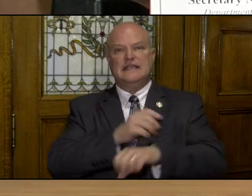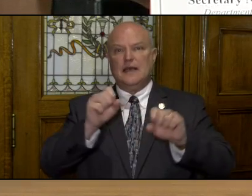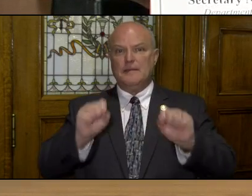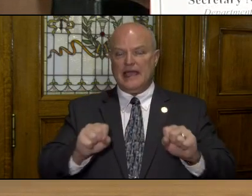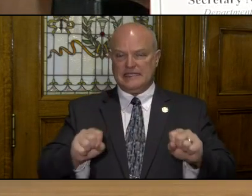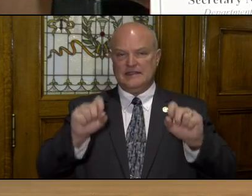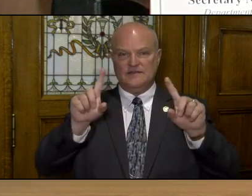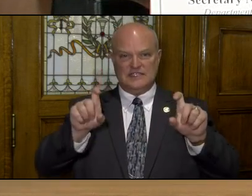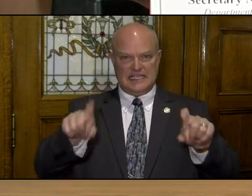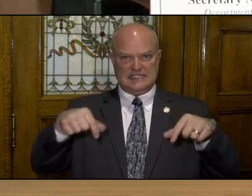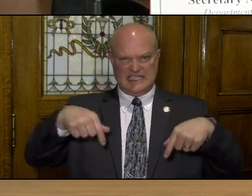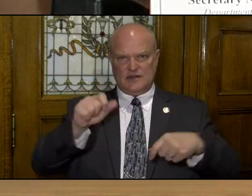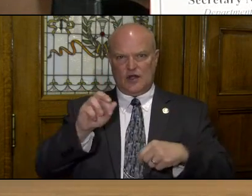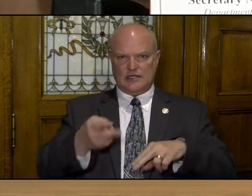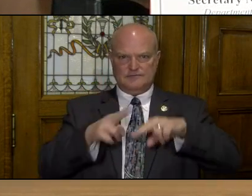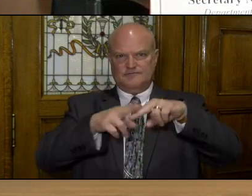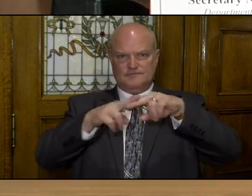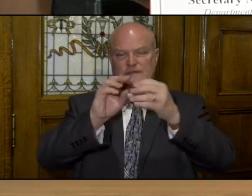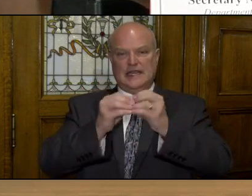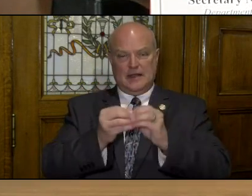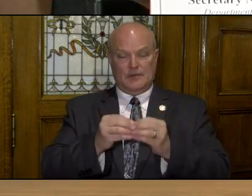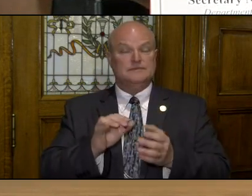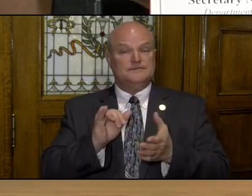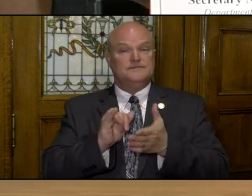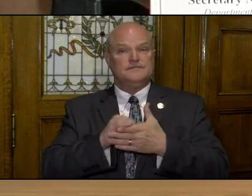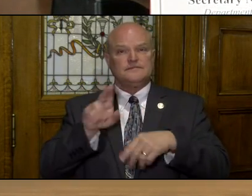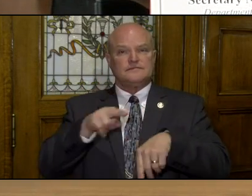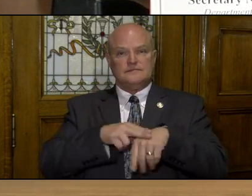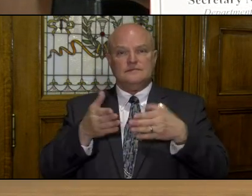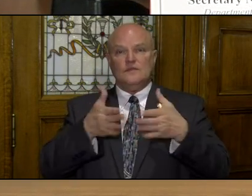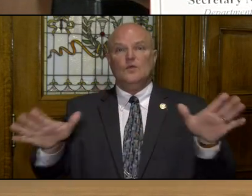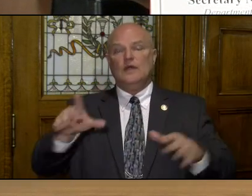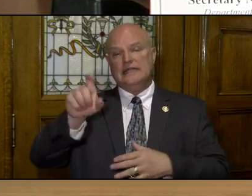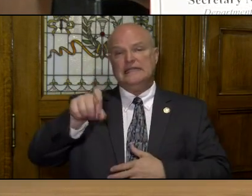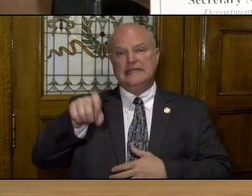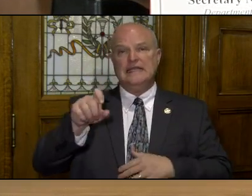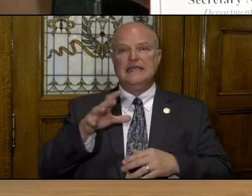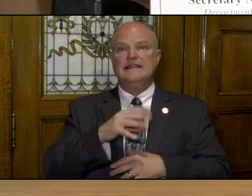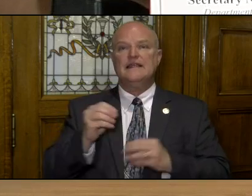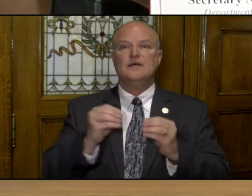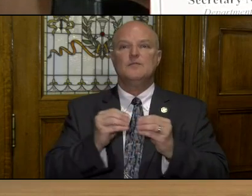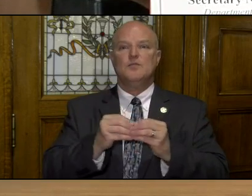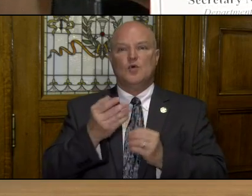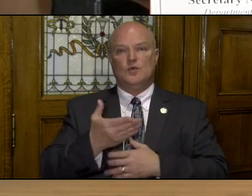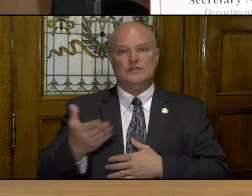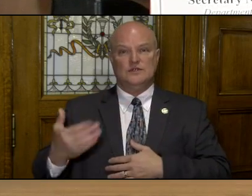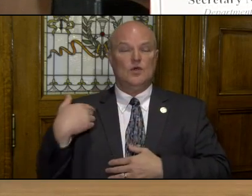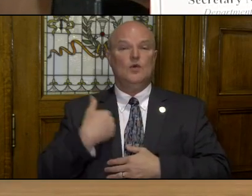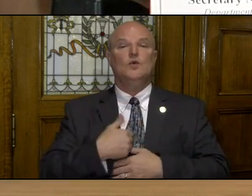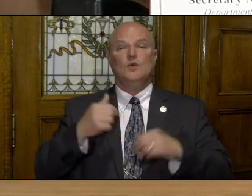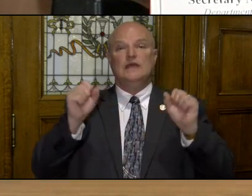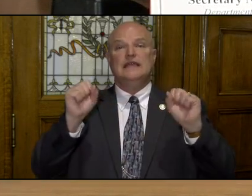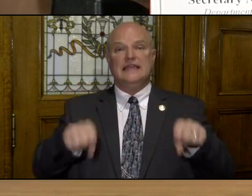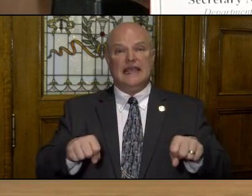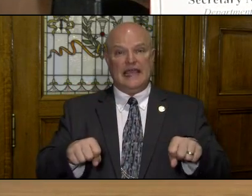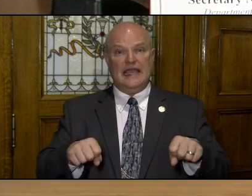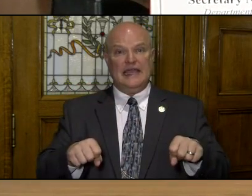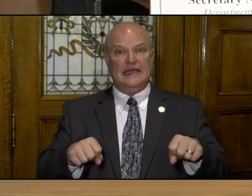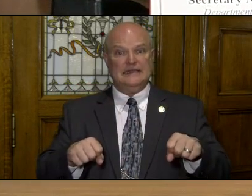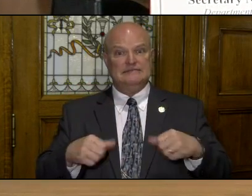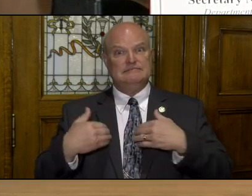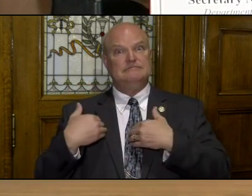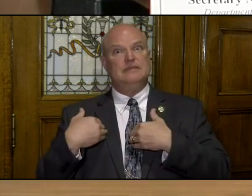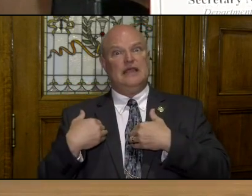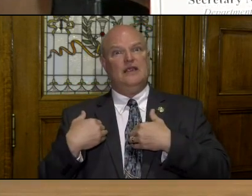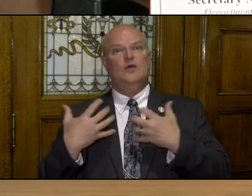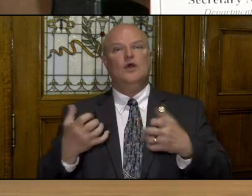testing in Arkansas. That's a nationwide need, but there's more resources that we can bear on